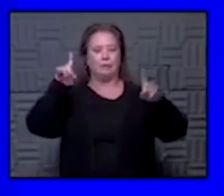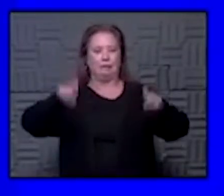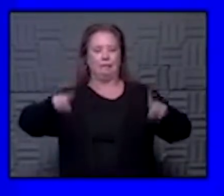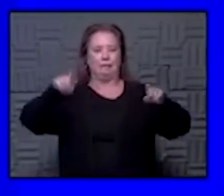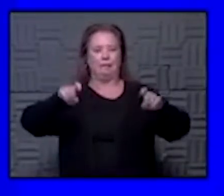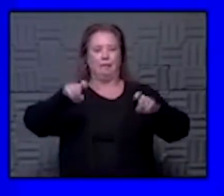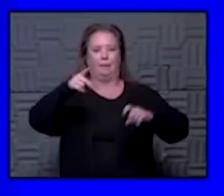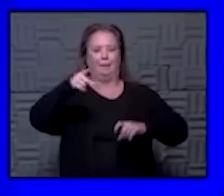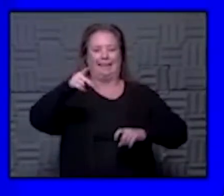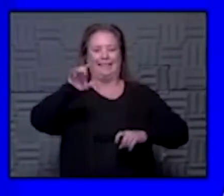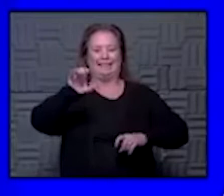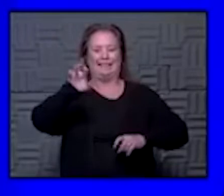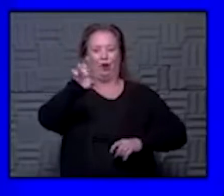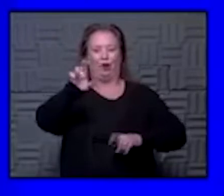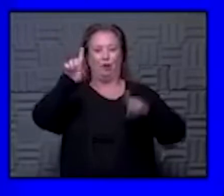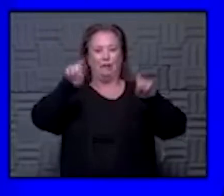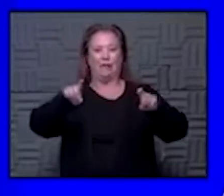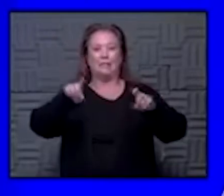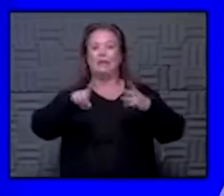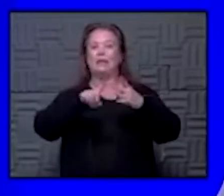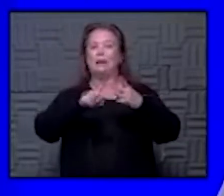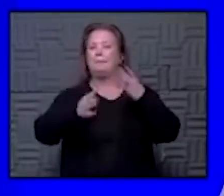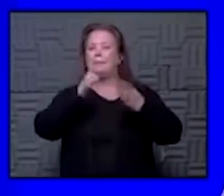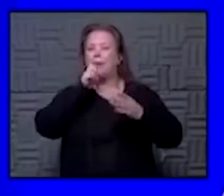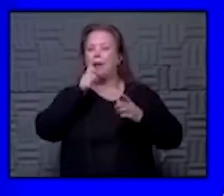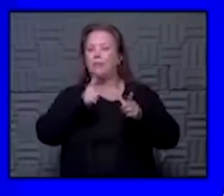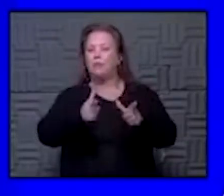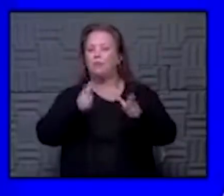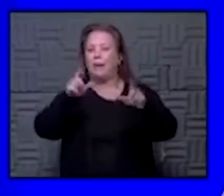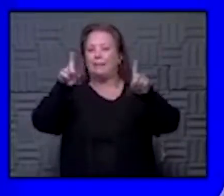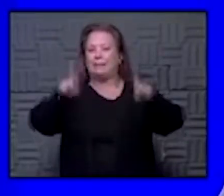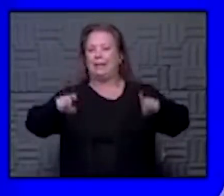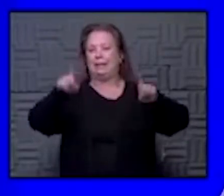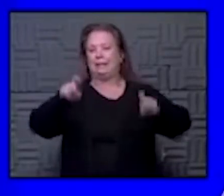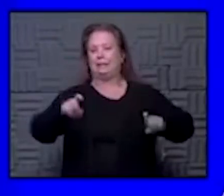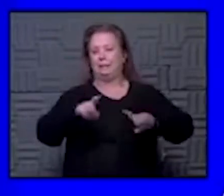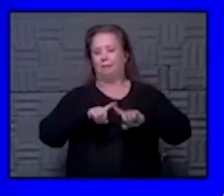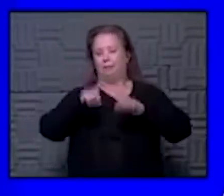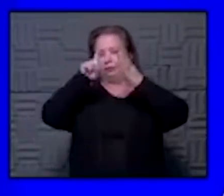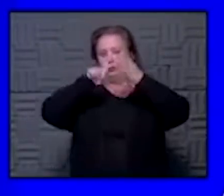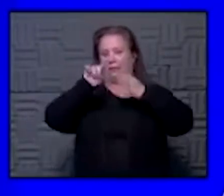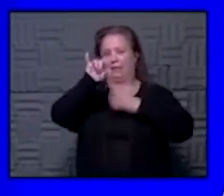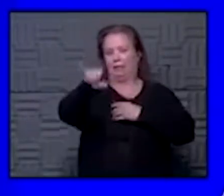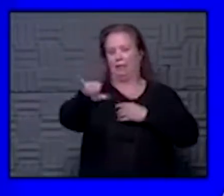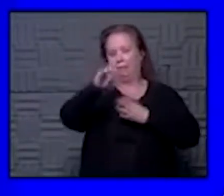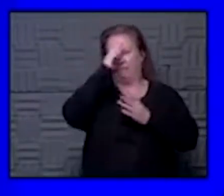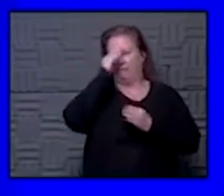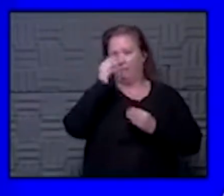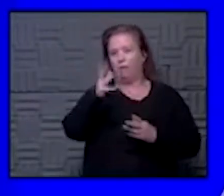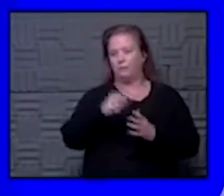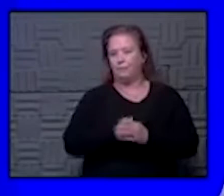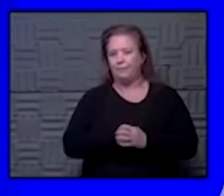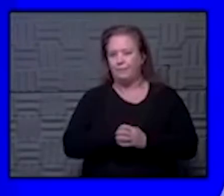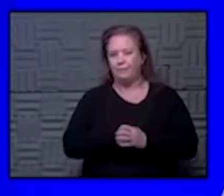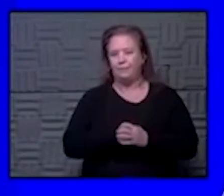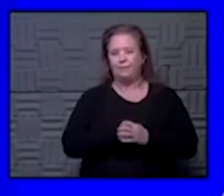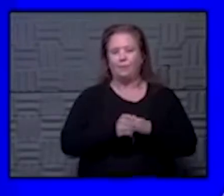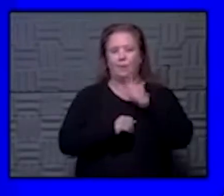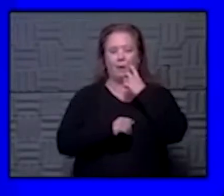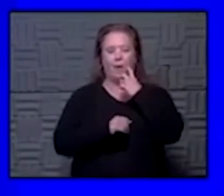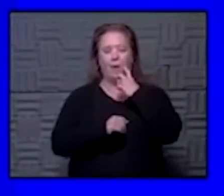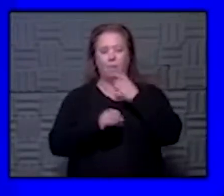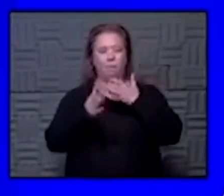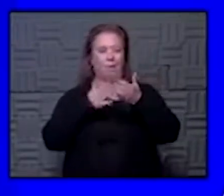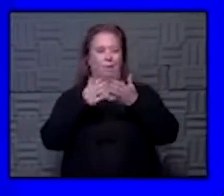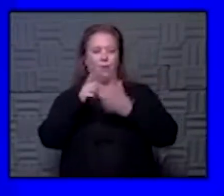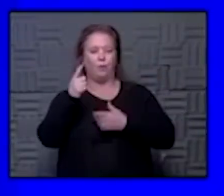especially those PCR tests, maybe not the rapid tests. You really need to do that, check with that information, the benefits, wherever